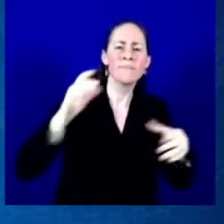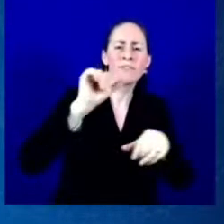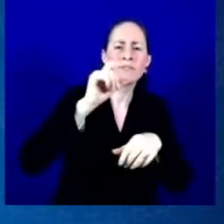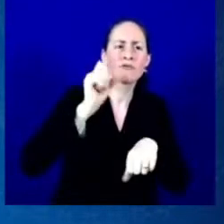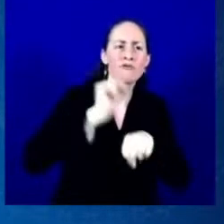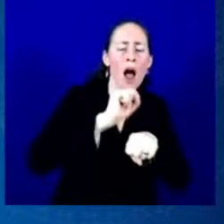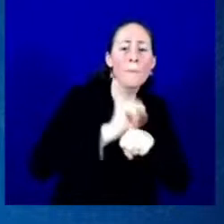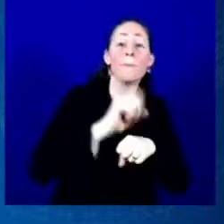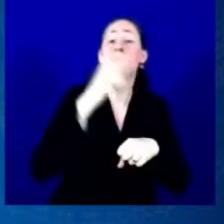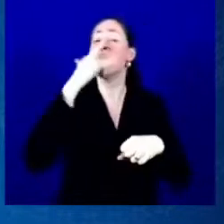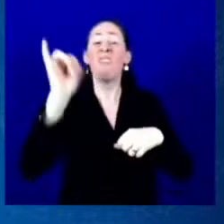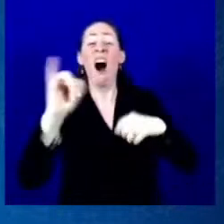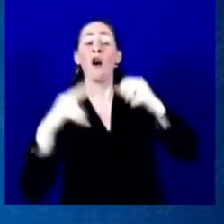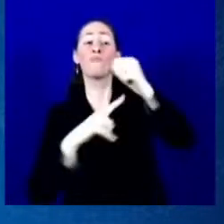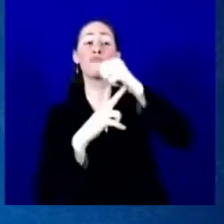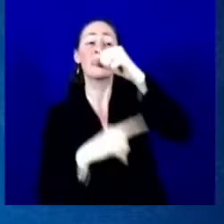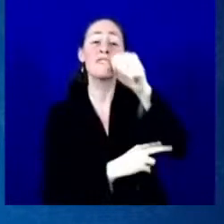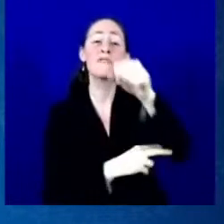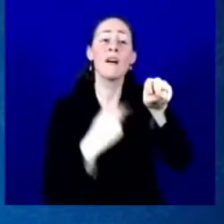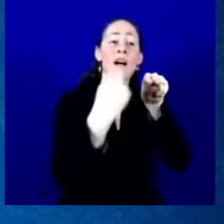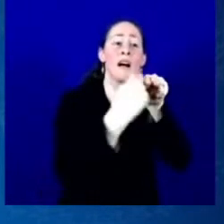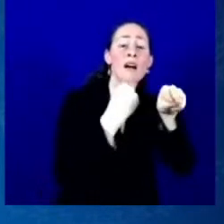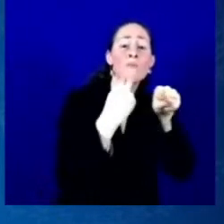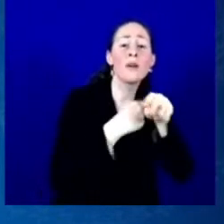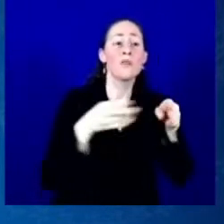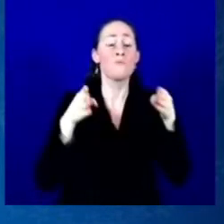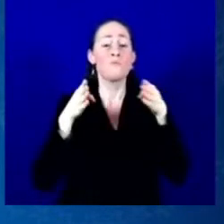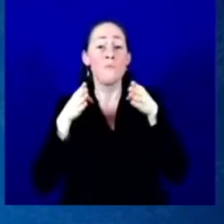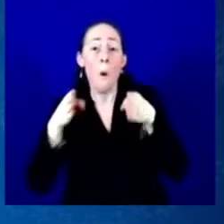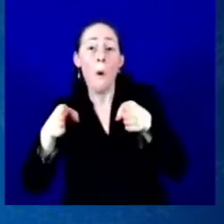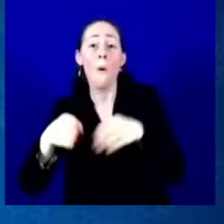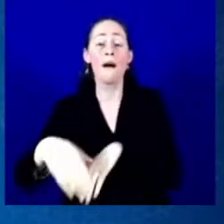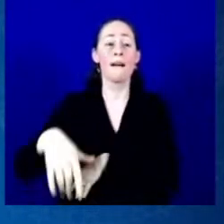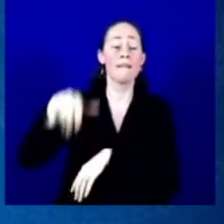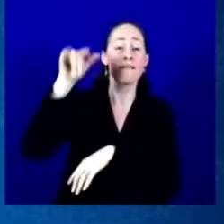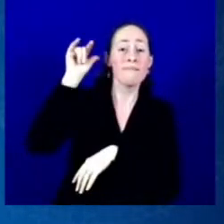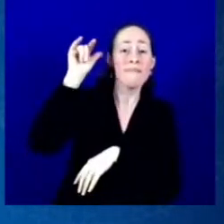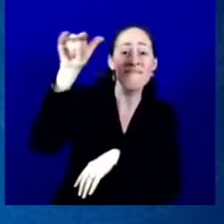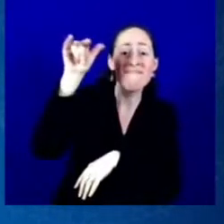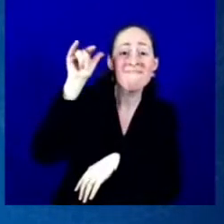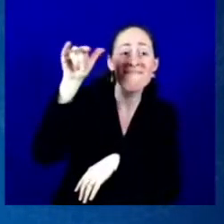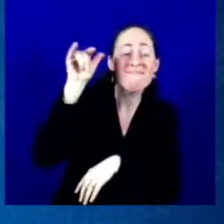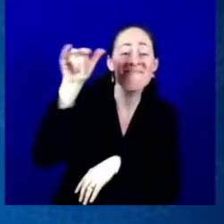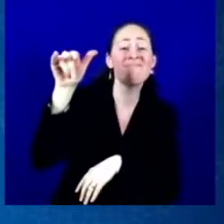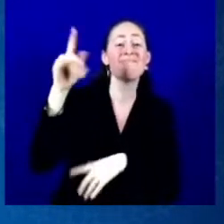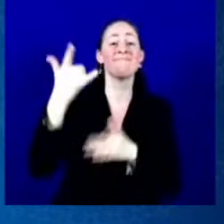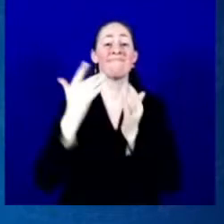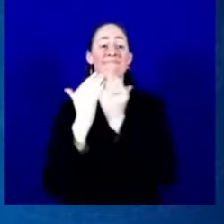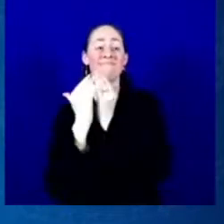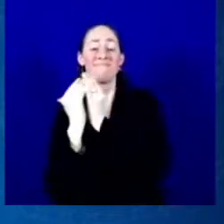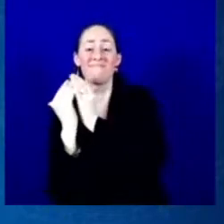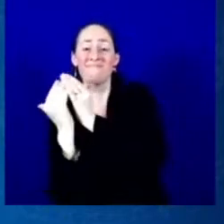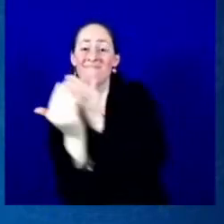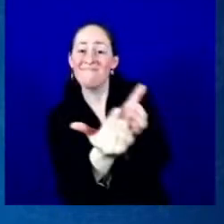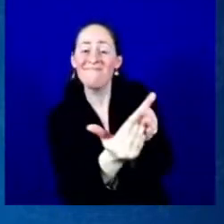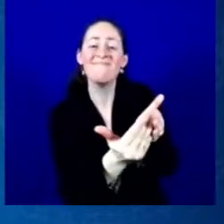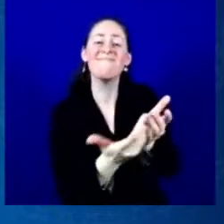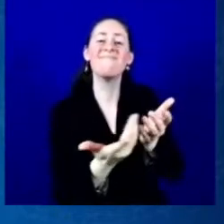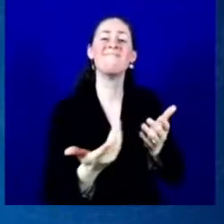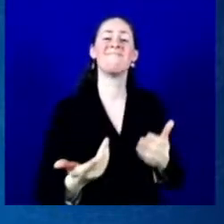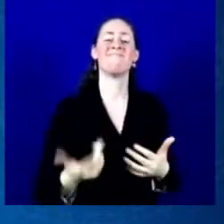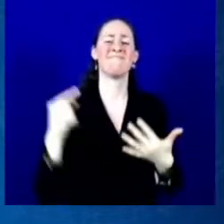jobs building ports and airports, rail corridors, transit lines. it's clean water.